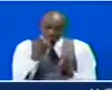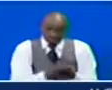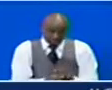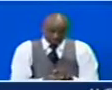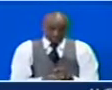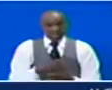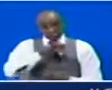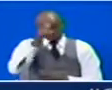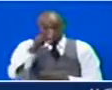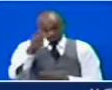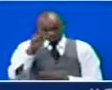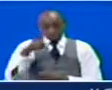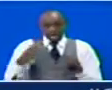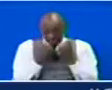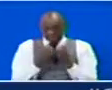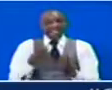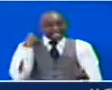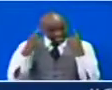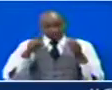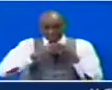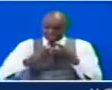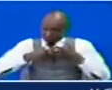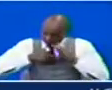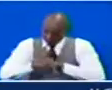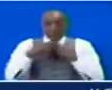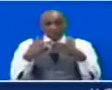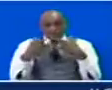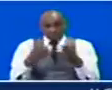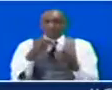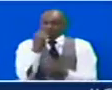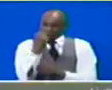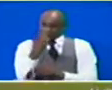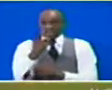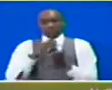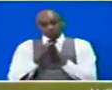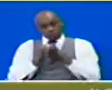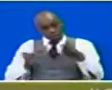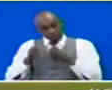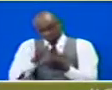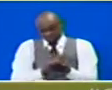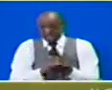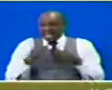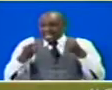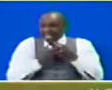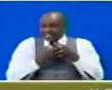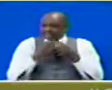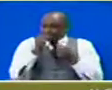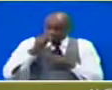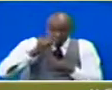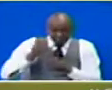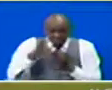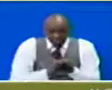Johnston Ligare put Zoo Kericho in the lead in the 55th minute through a corner kick. In the 80th minute, striker Gilbert